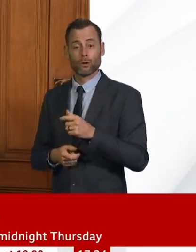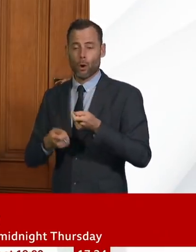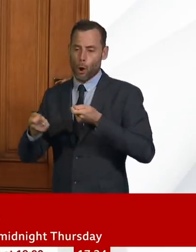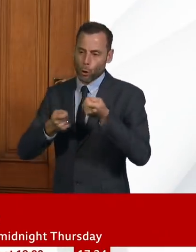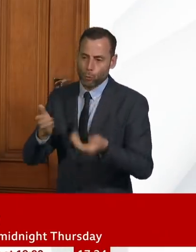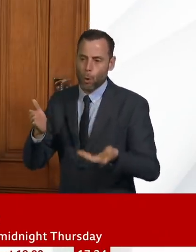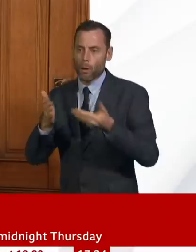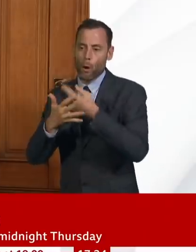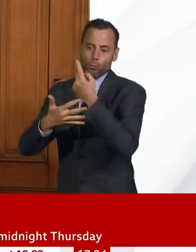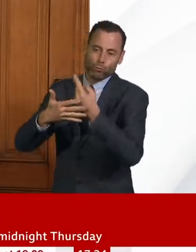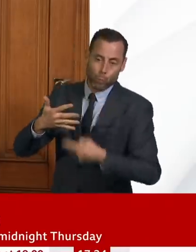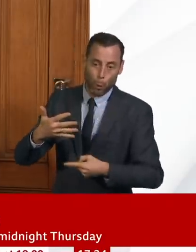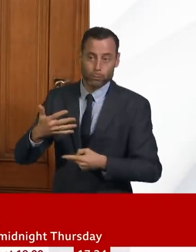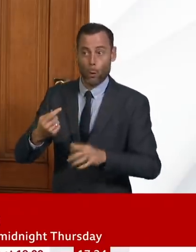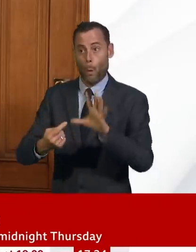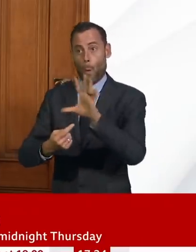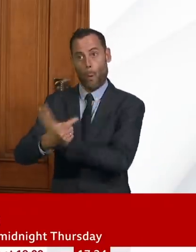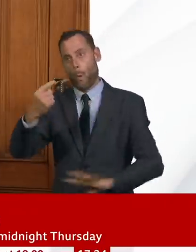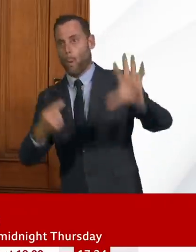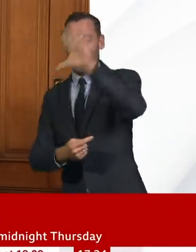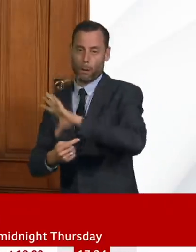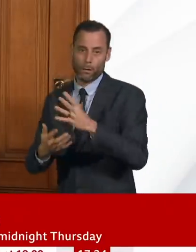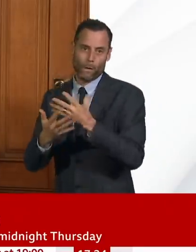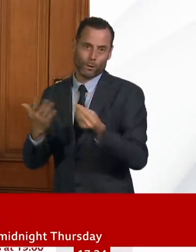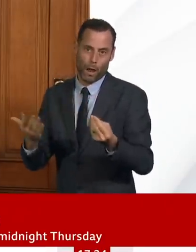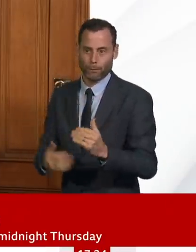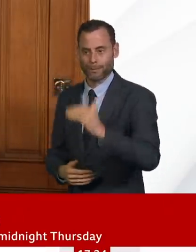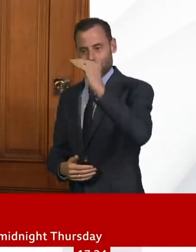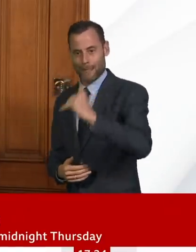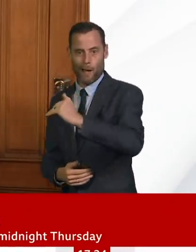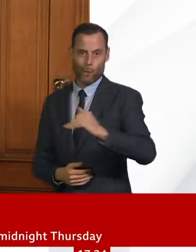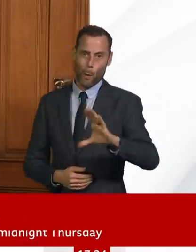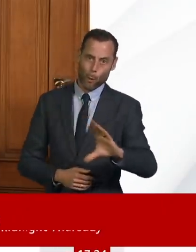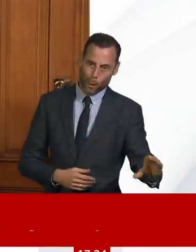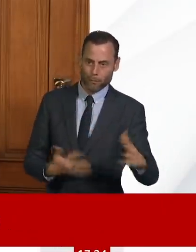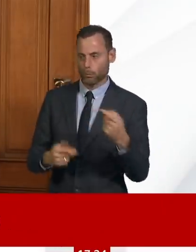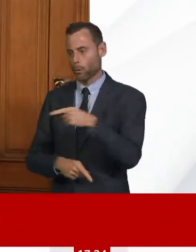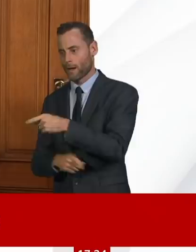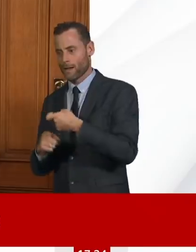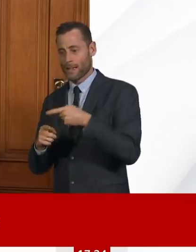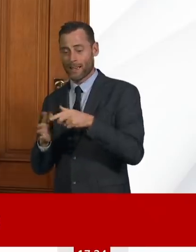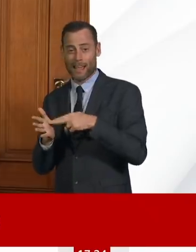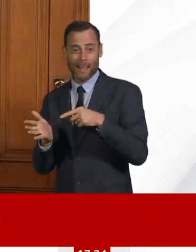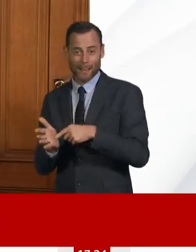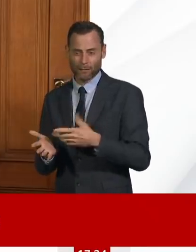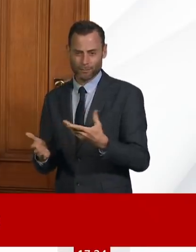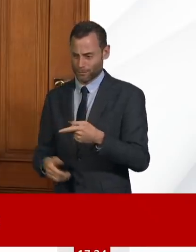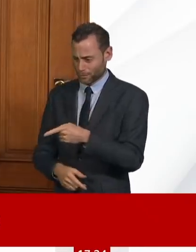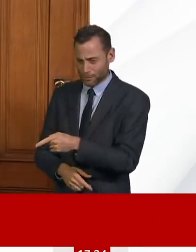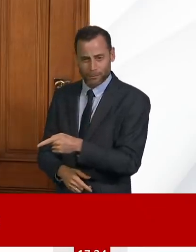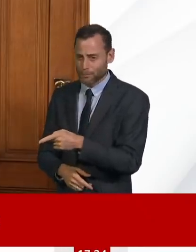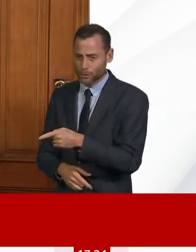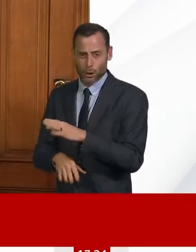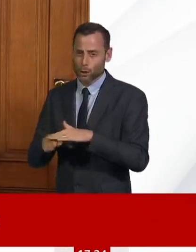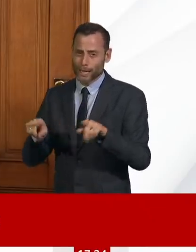the southwest of England or Kent, where levels of disease are really very, very much lower than